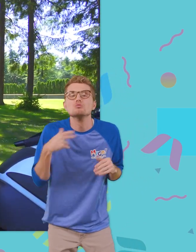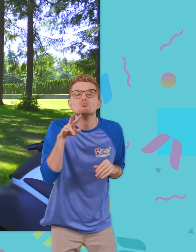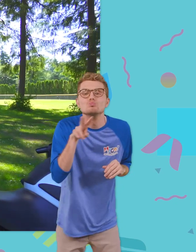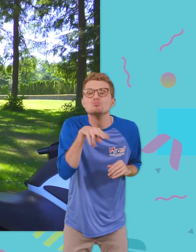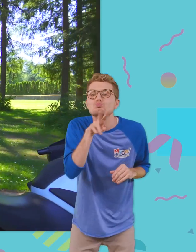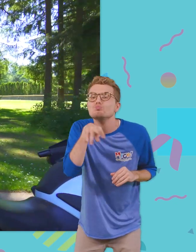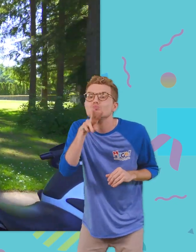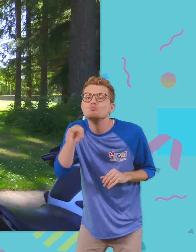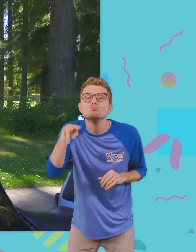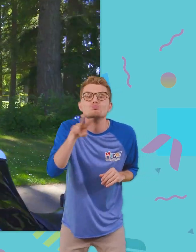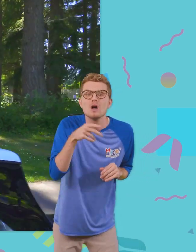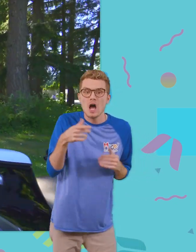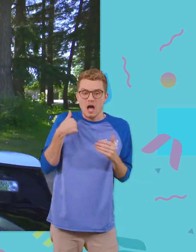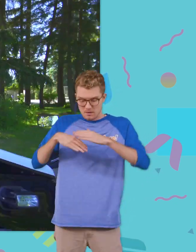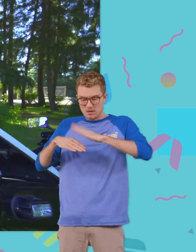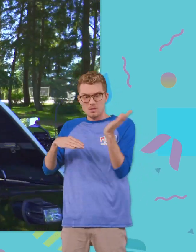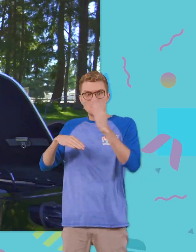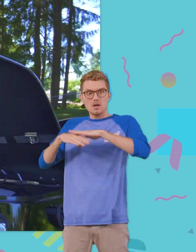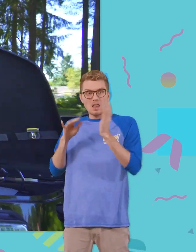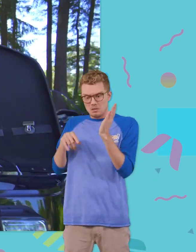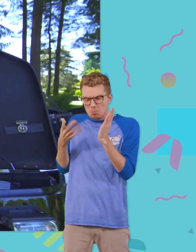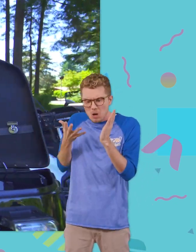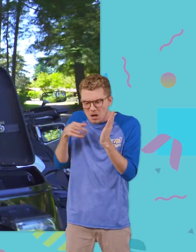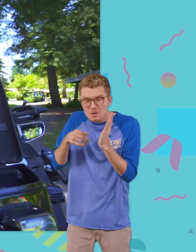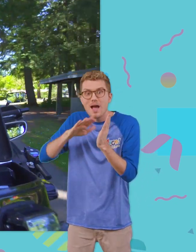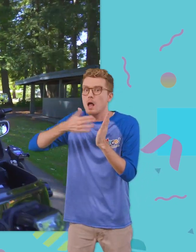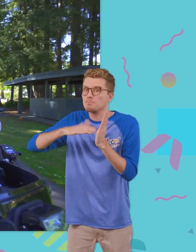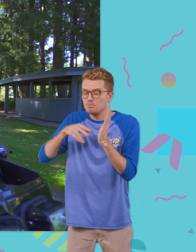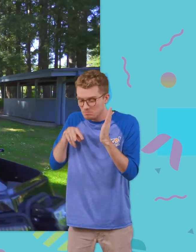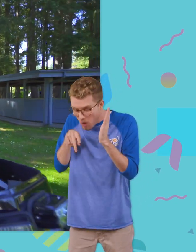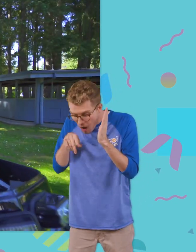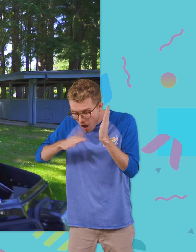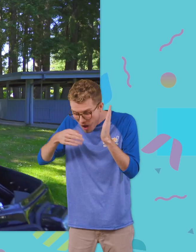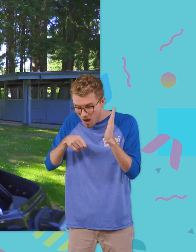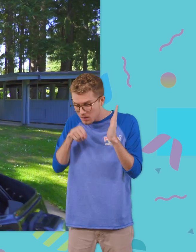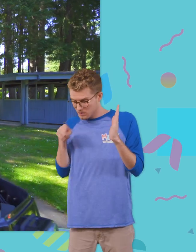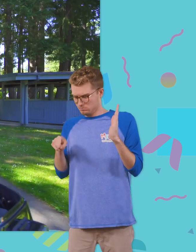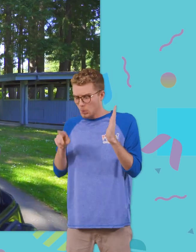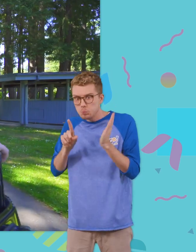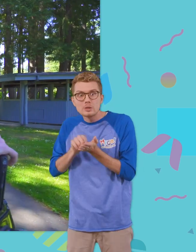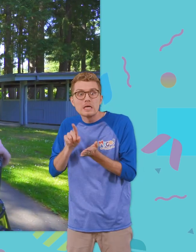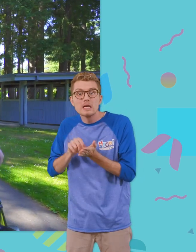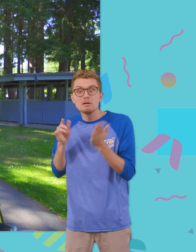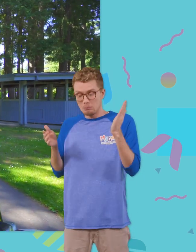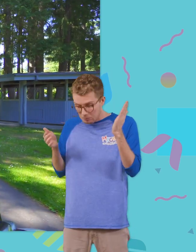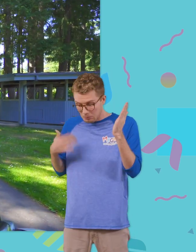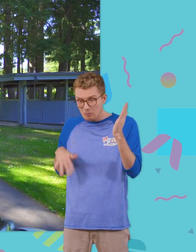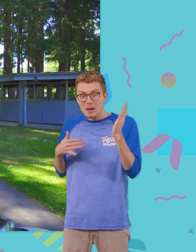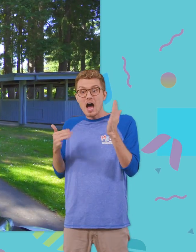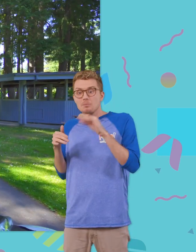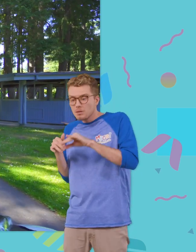Ooh, and back here, here's a compartment with a laptop. See, there's a